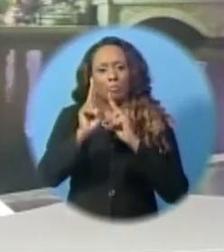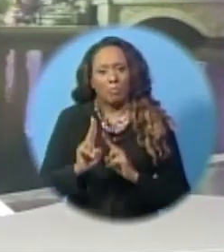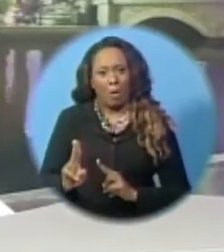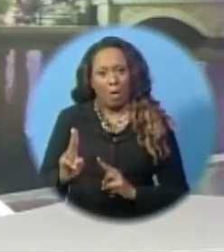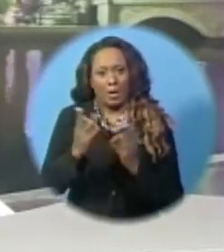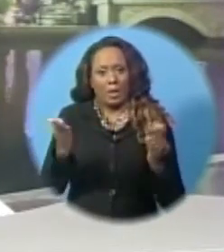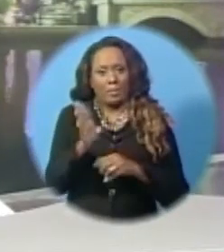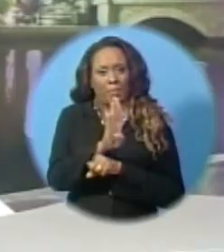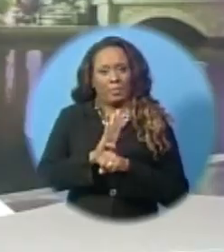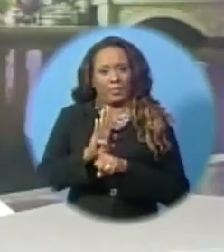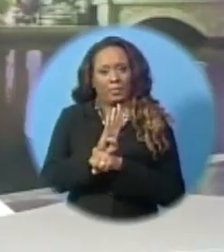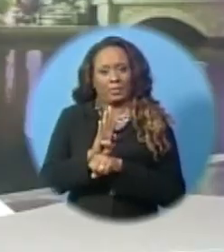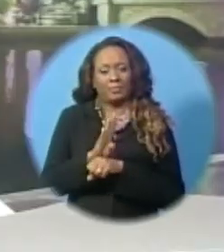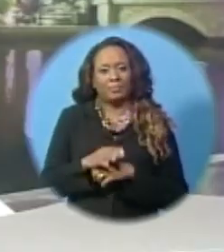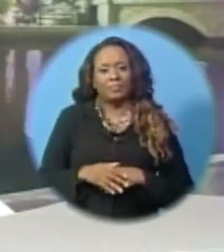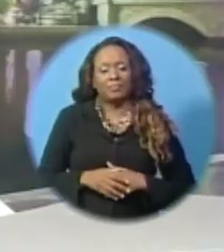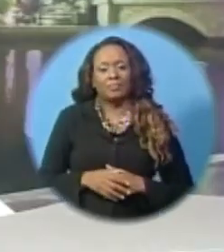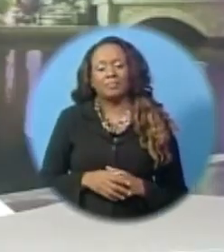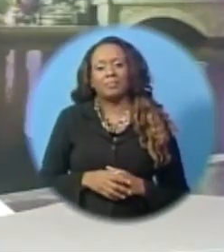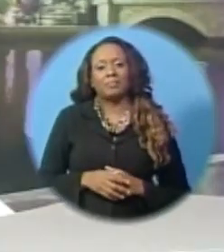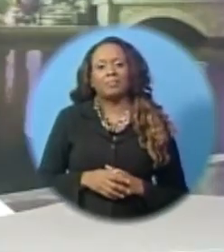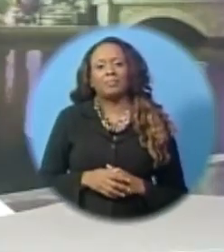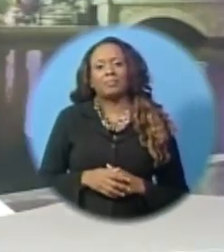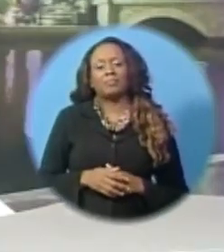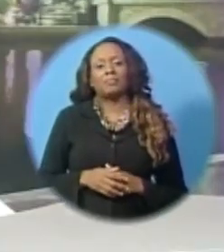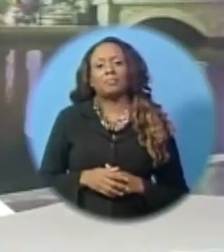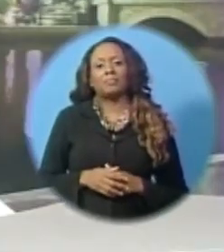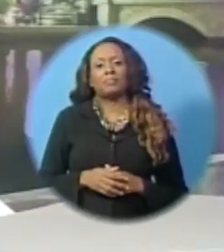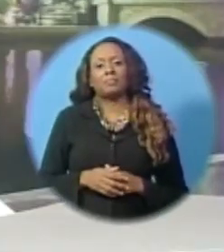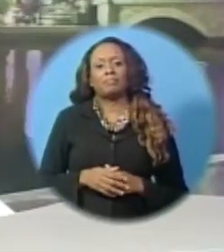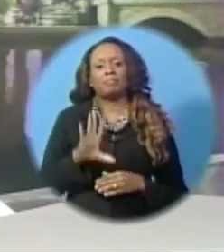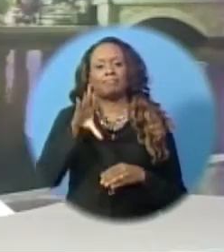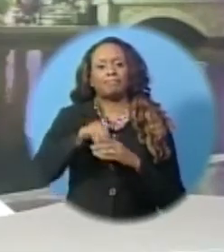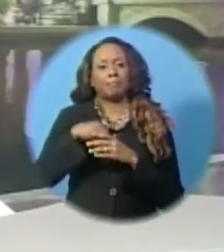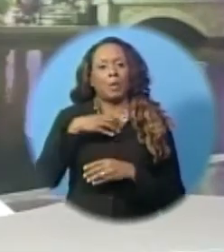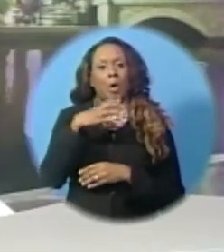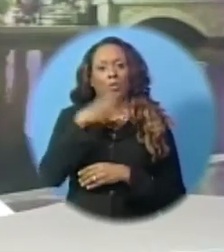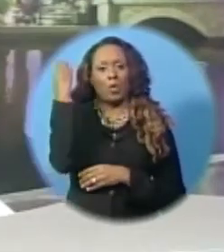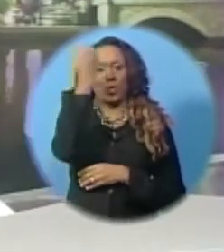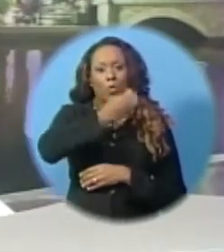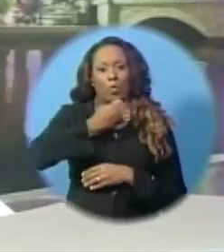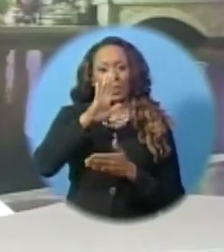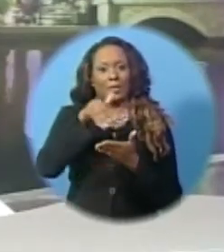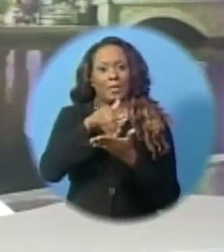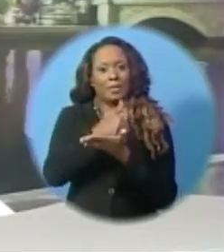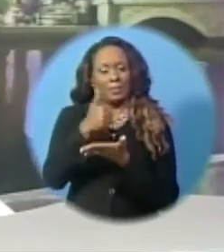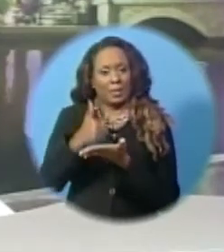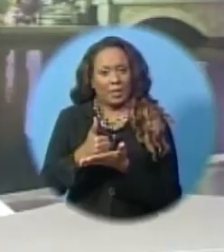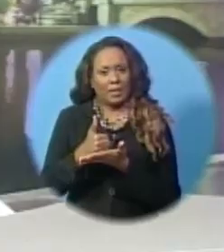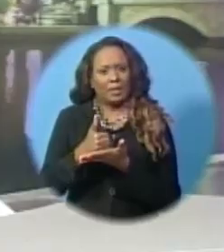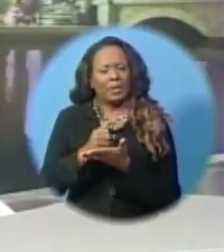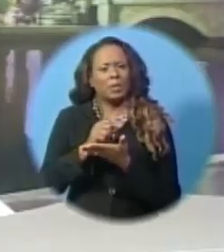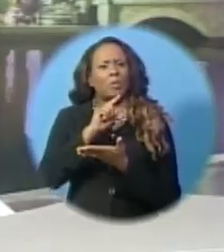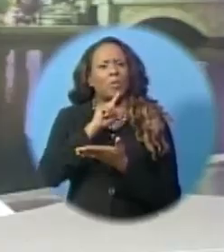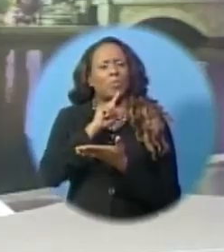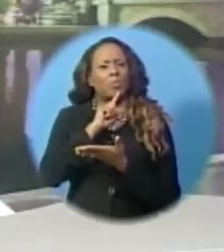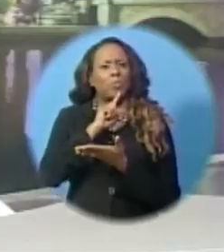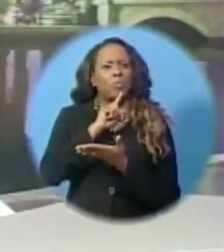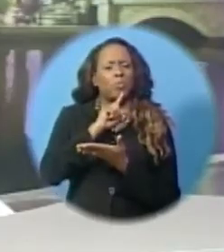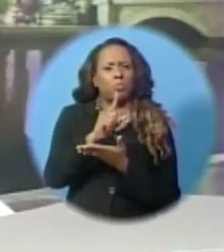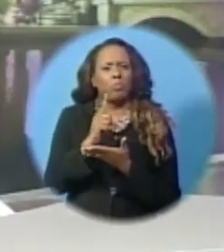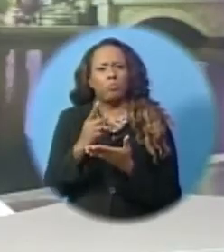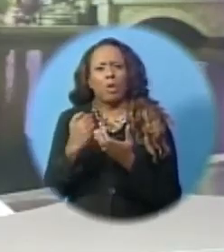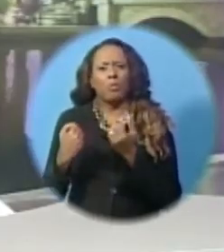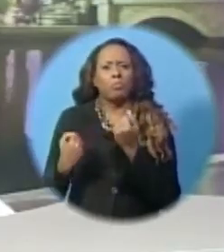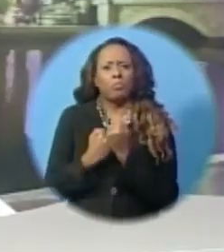Fellow. Dr. Hanahan, a member of the Governing Council of the European Central Bank, was instrumental in Ireland's recovery from its